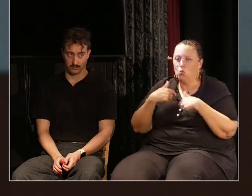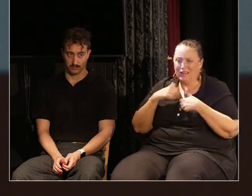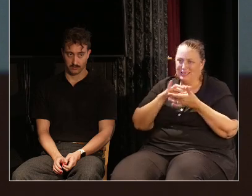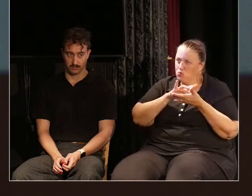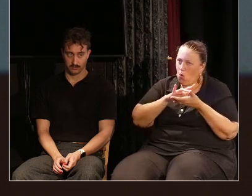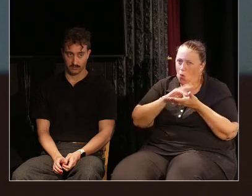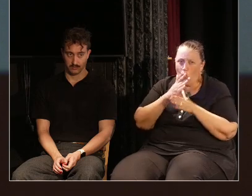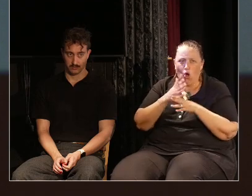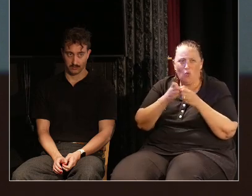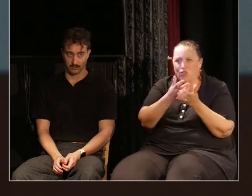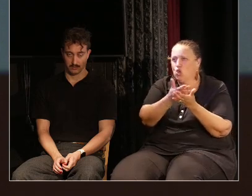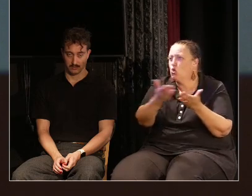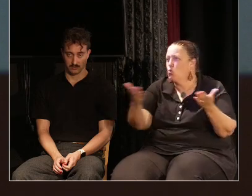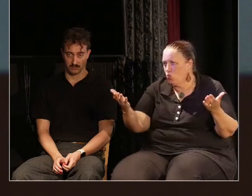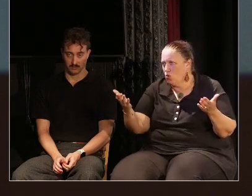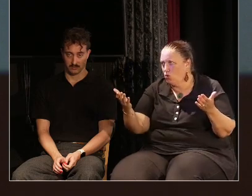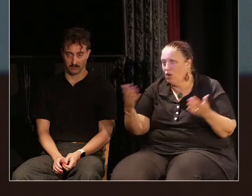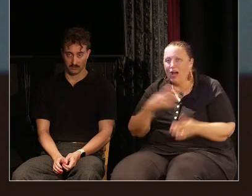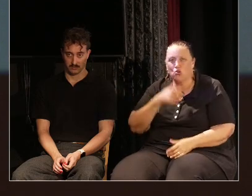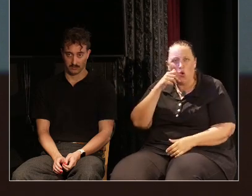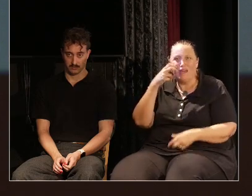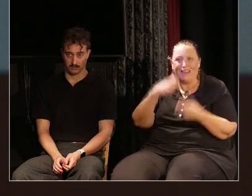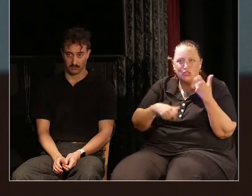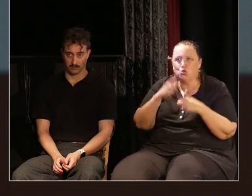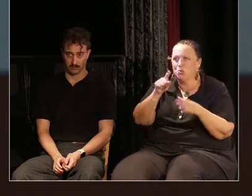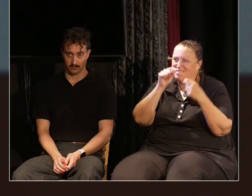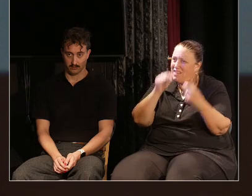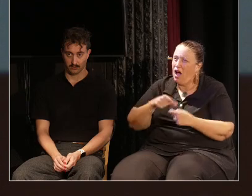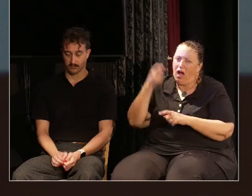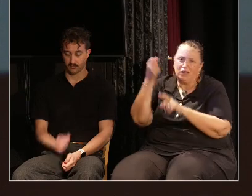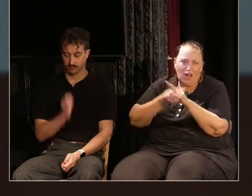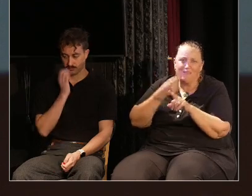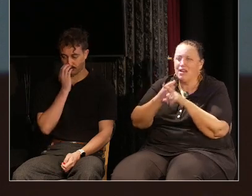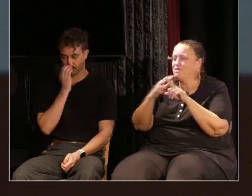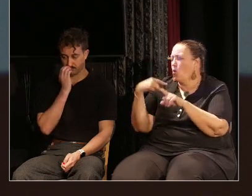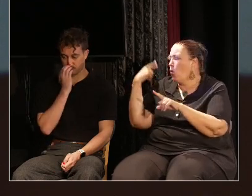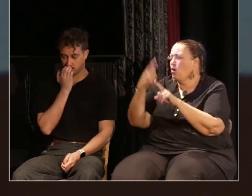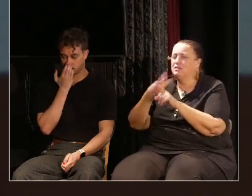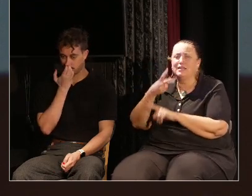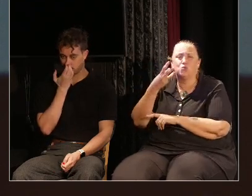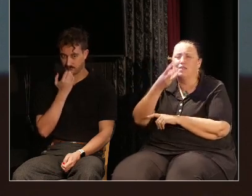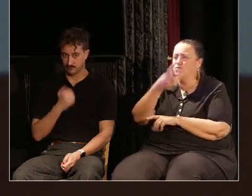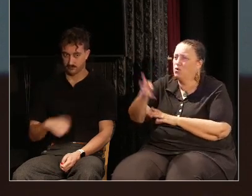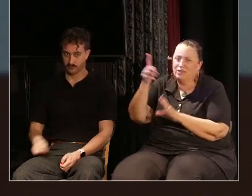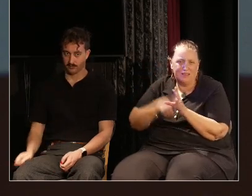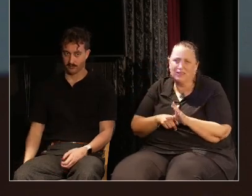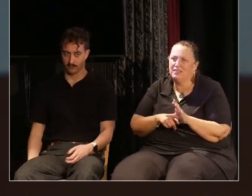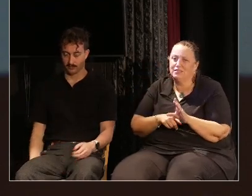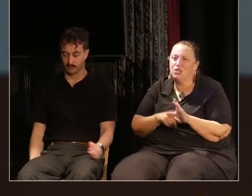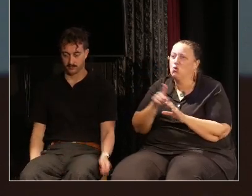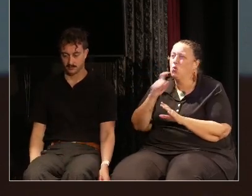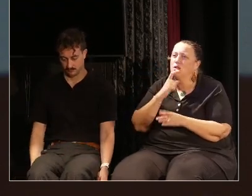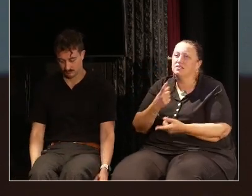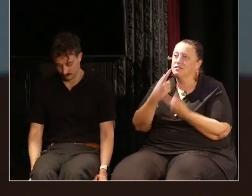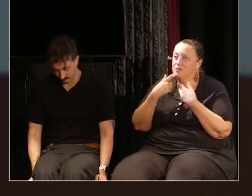together with all of you on issues that I know that you have been fighting for and advocating on for decades and decades. And you will tell